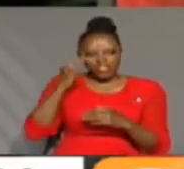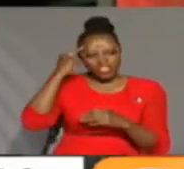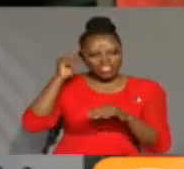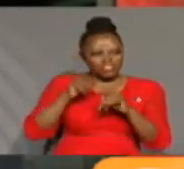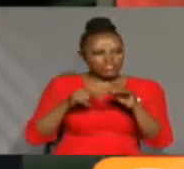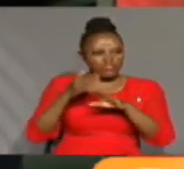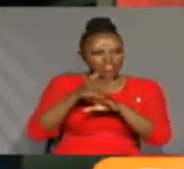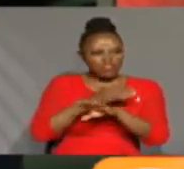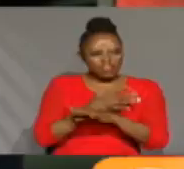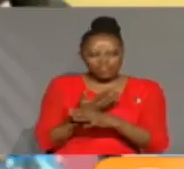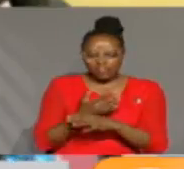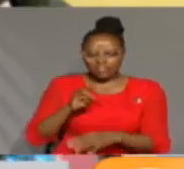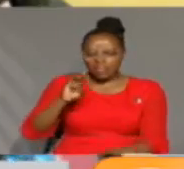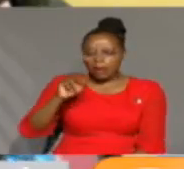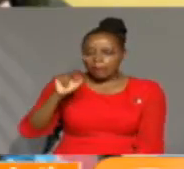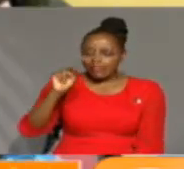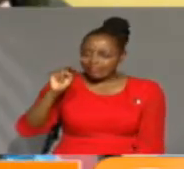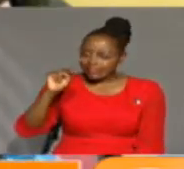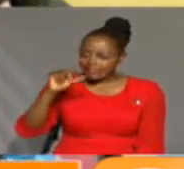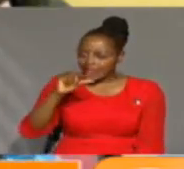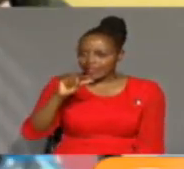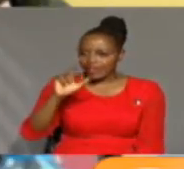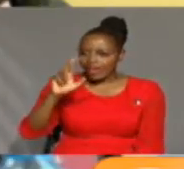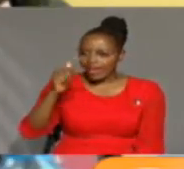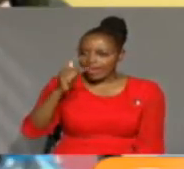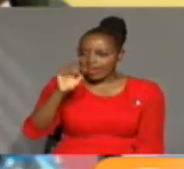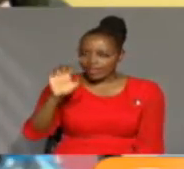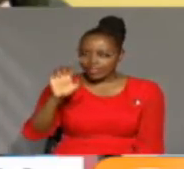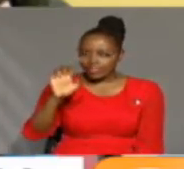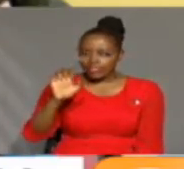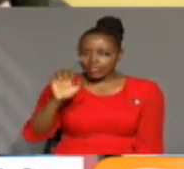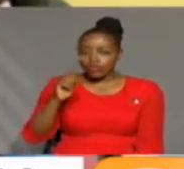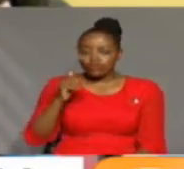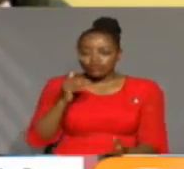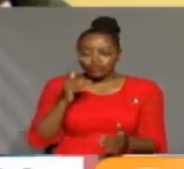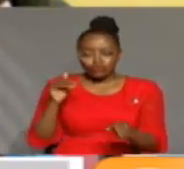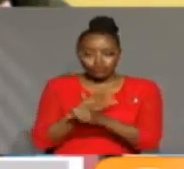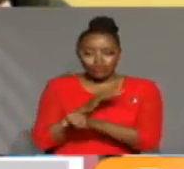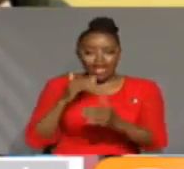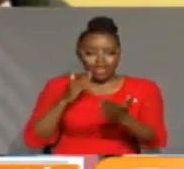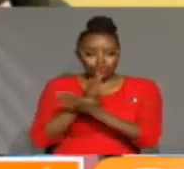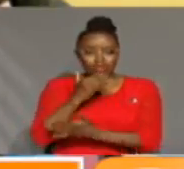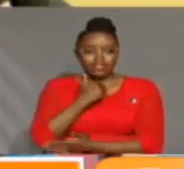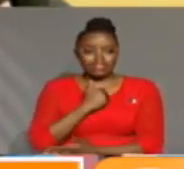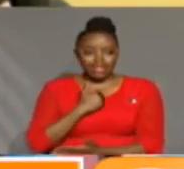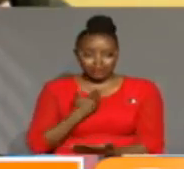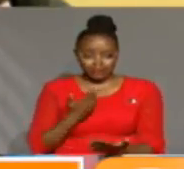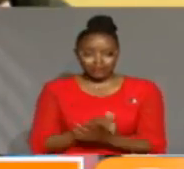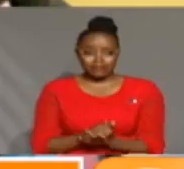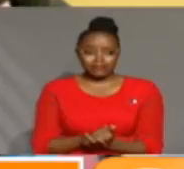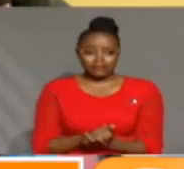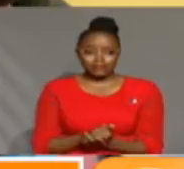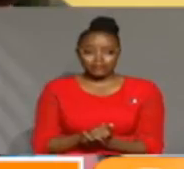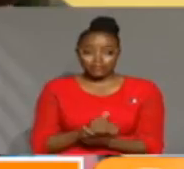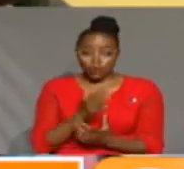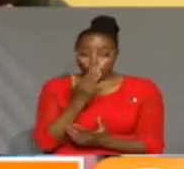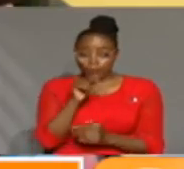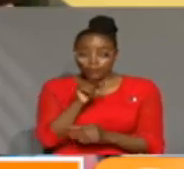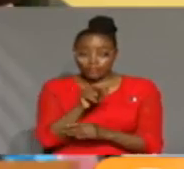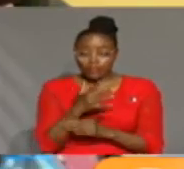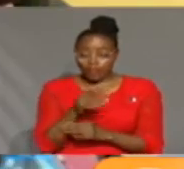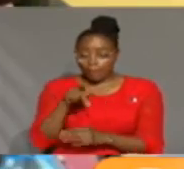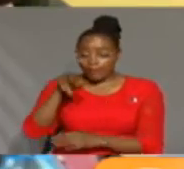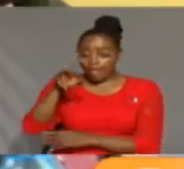it a pre-Matiang grade. Let's just have that full assurance that it goes beyond branding, that it goes beyond